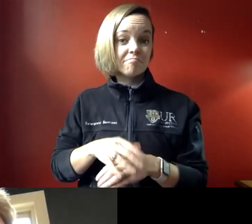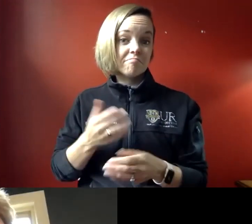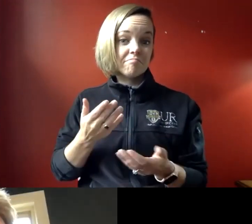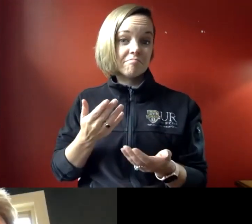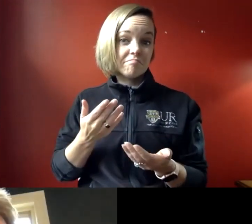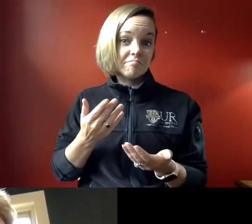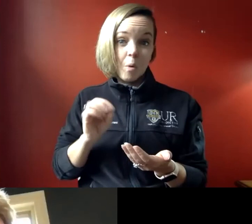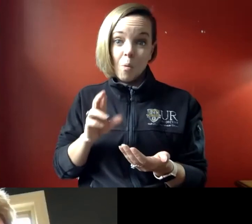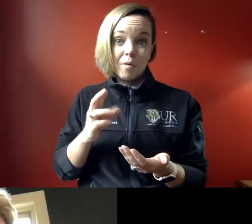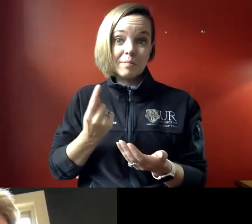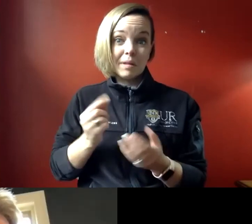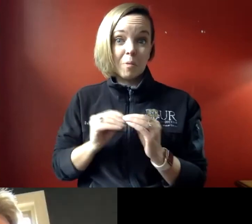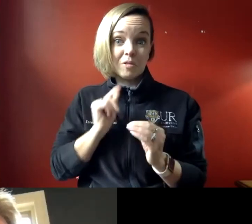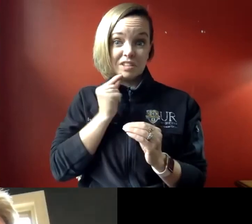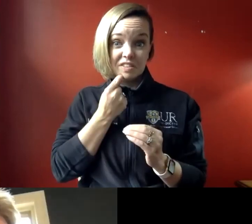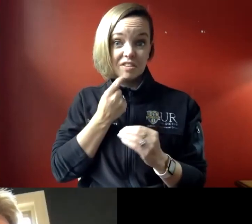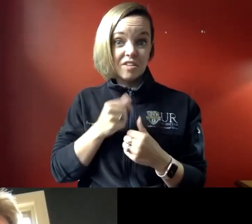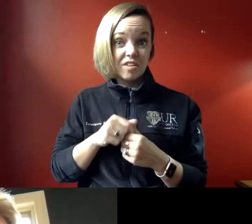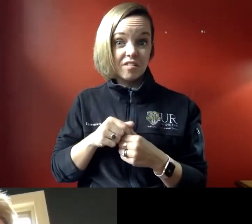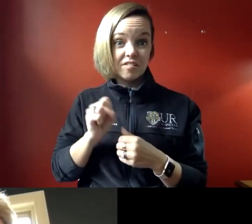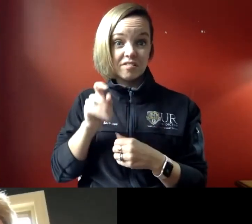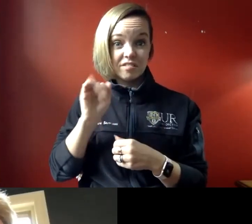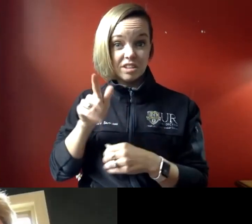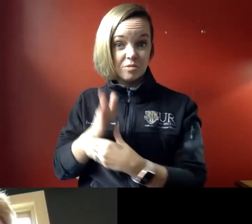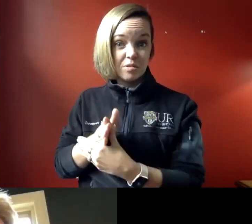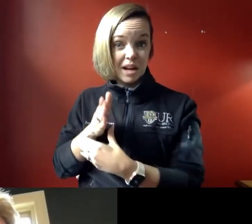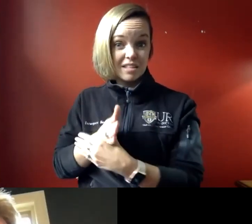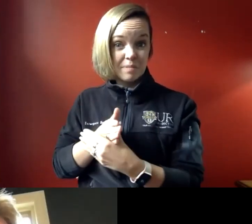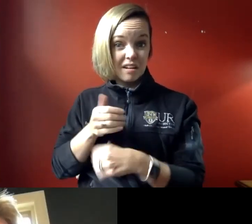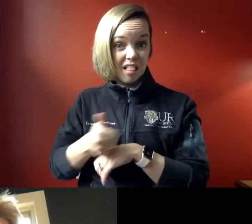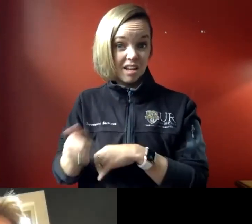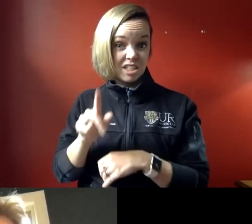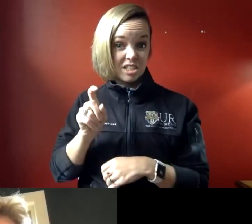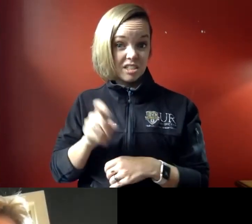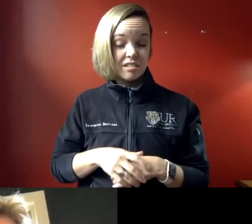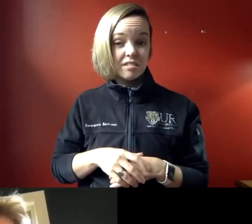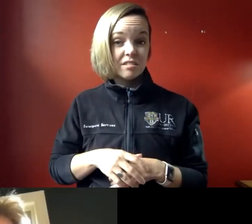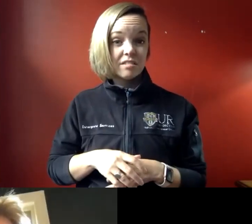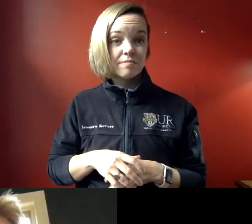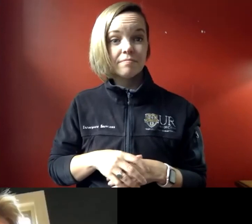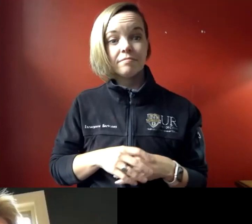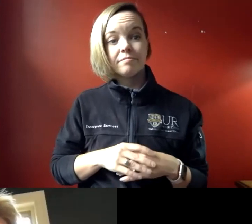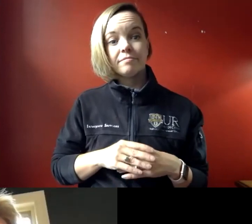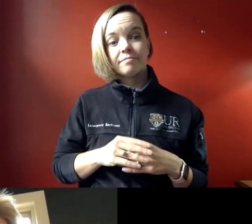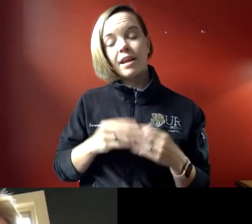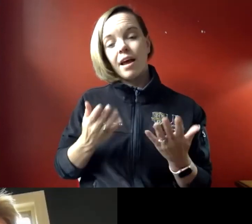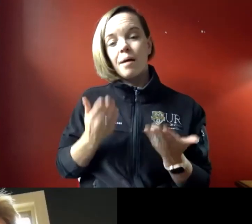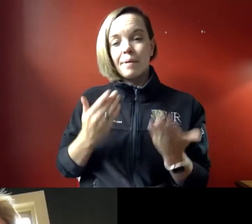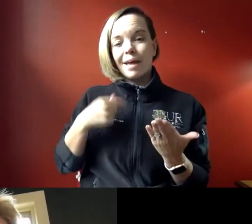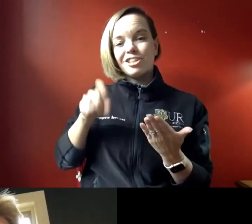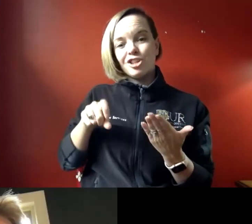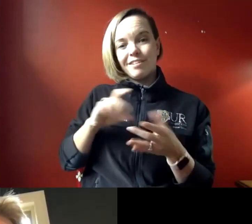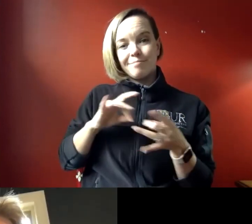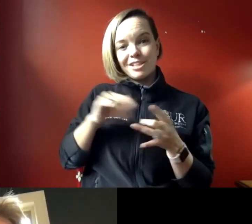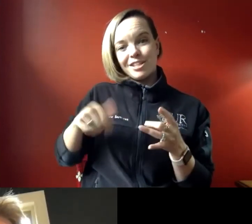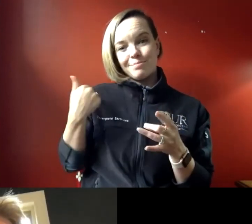more severe sexual harassment accusations? Well, maybe I should have said this in terms